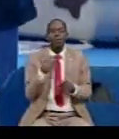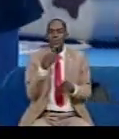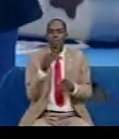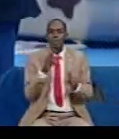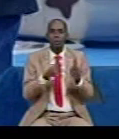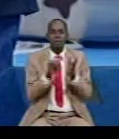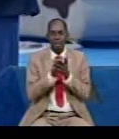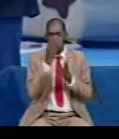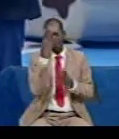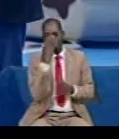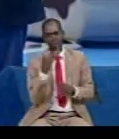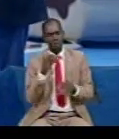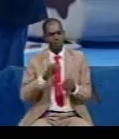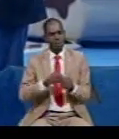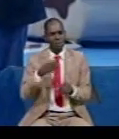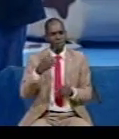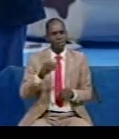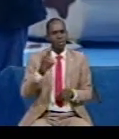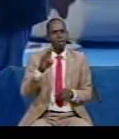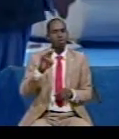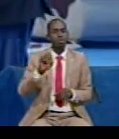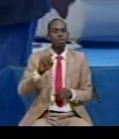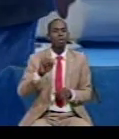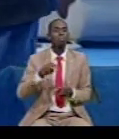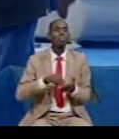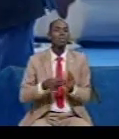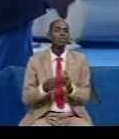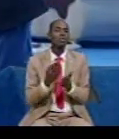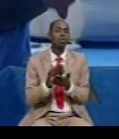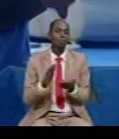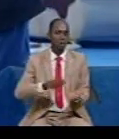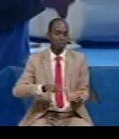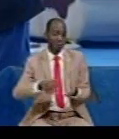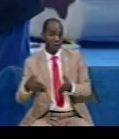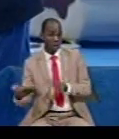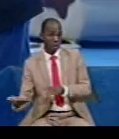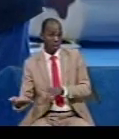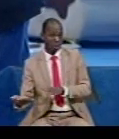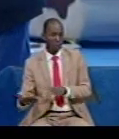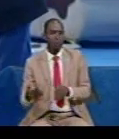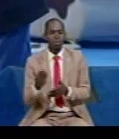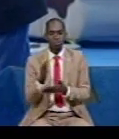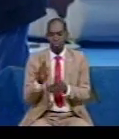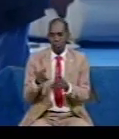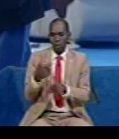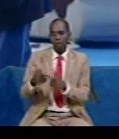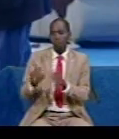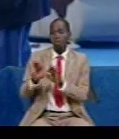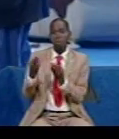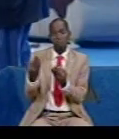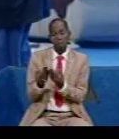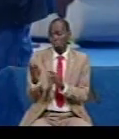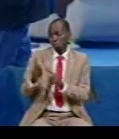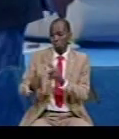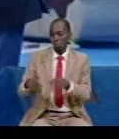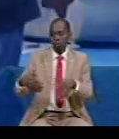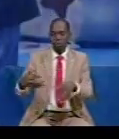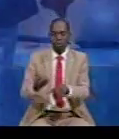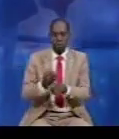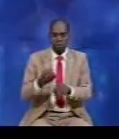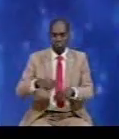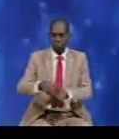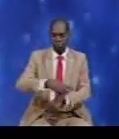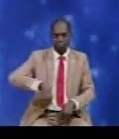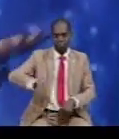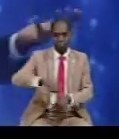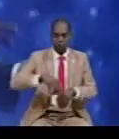are those people? Somebody dies, and then they dig a hole. They dig somewhat the burial ground, and